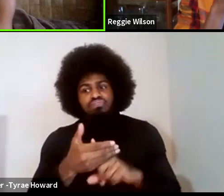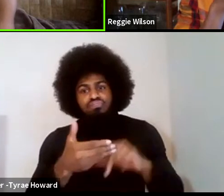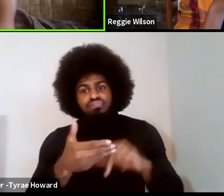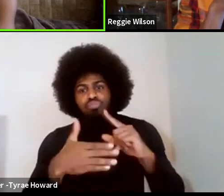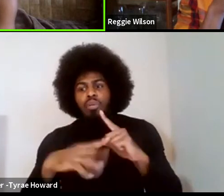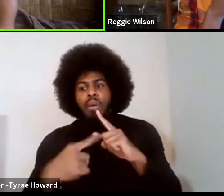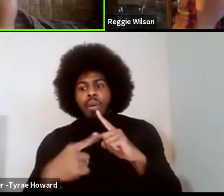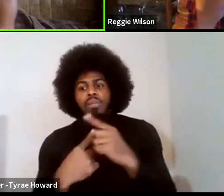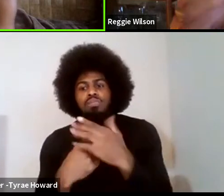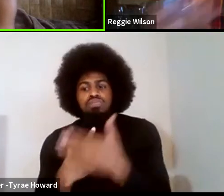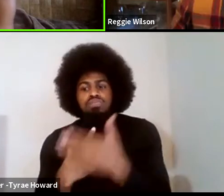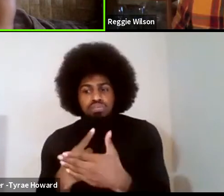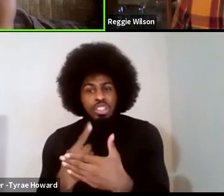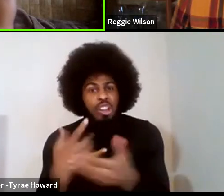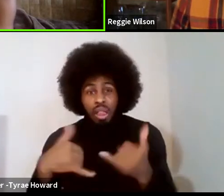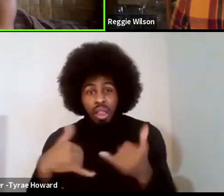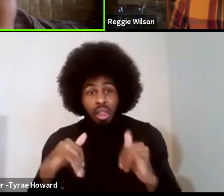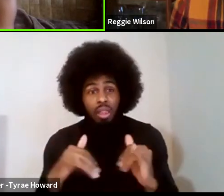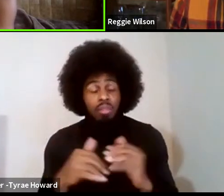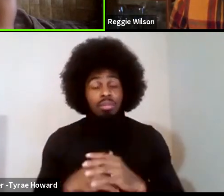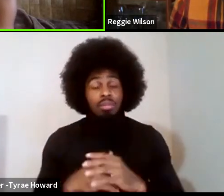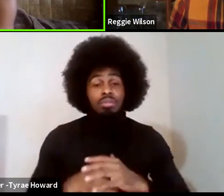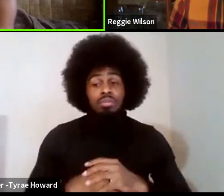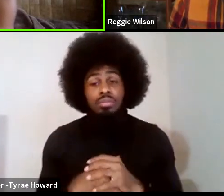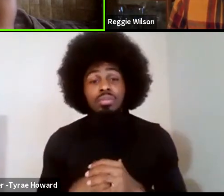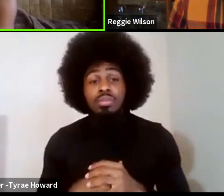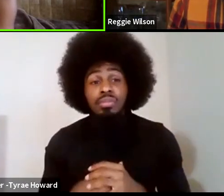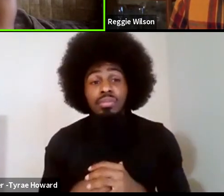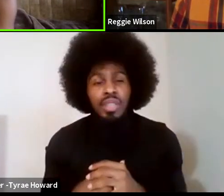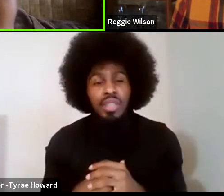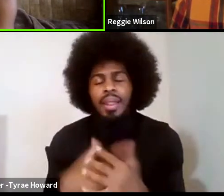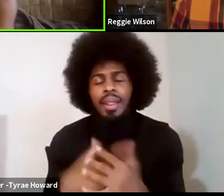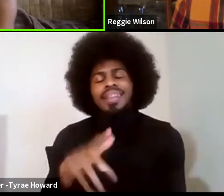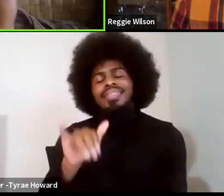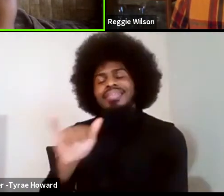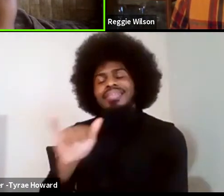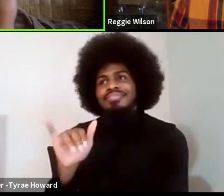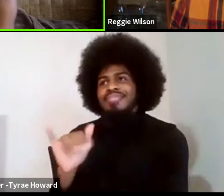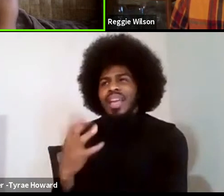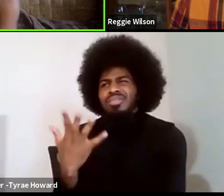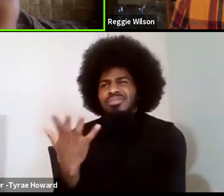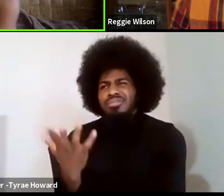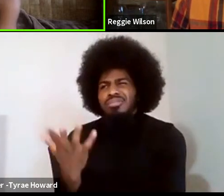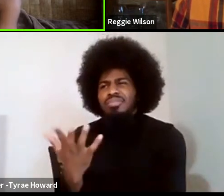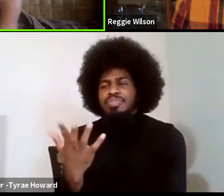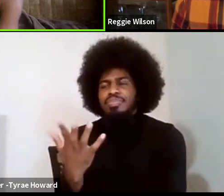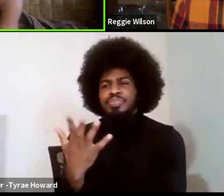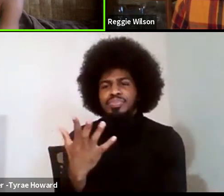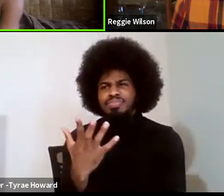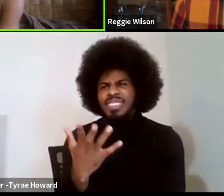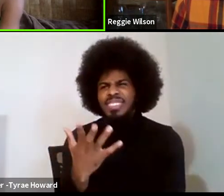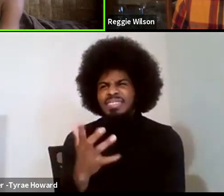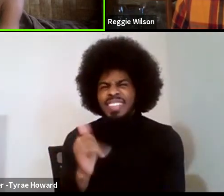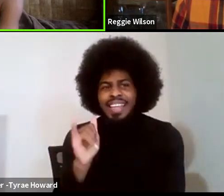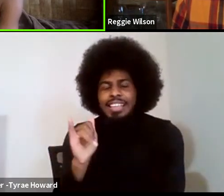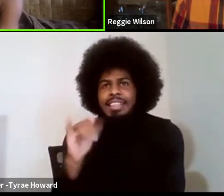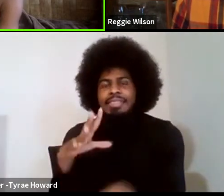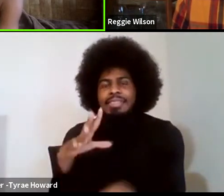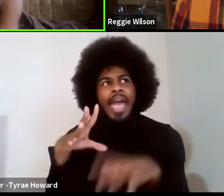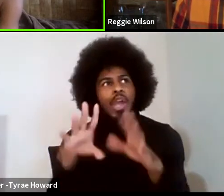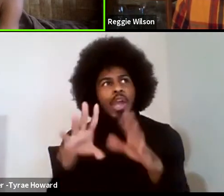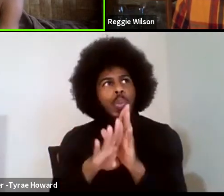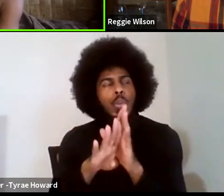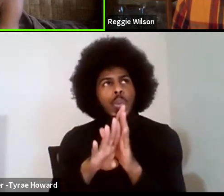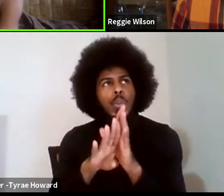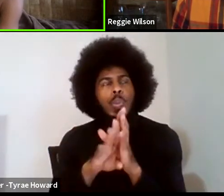why do I need a this or a that to babysit my work? That reemergence is something to kind